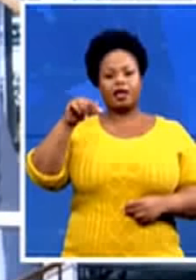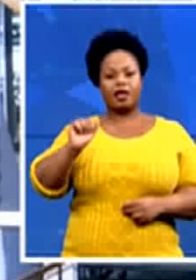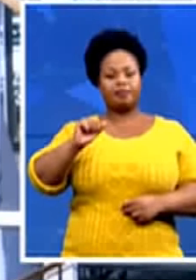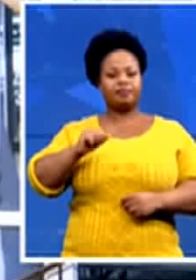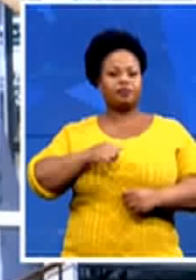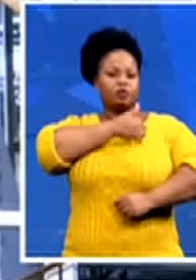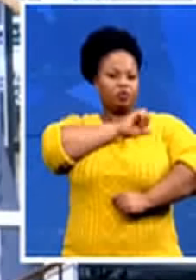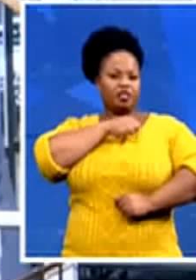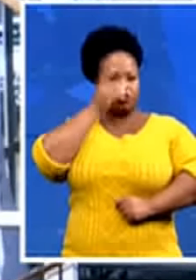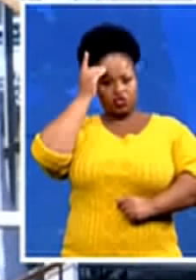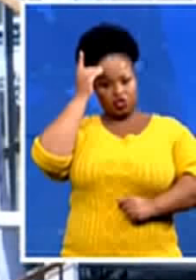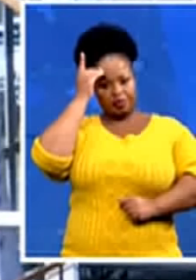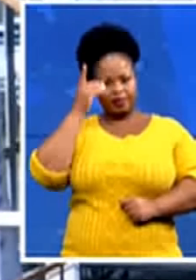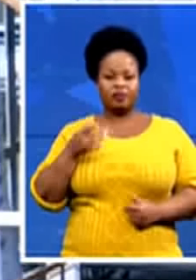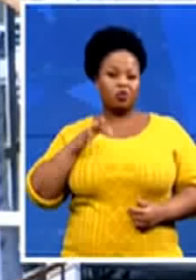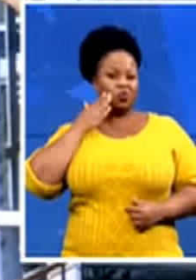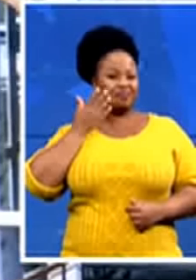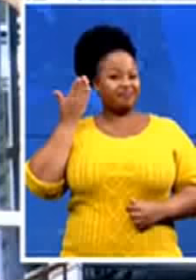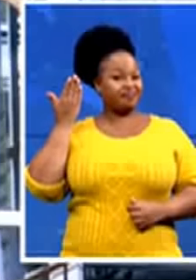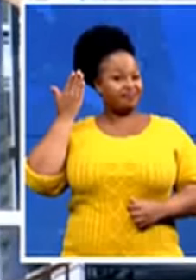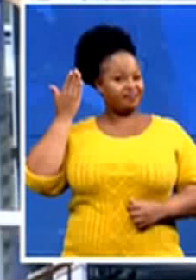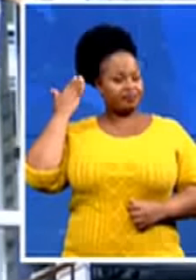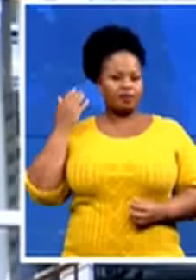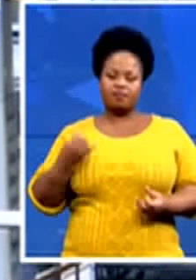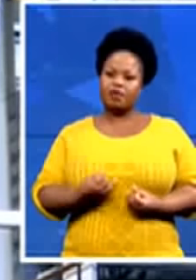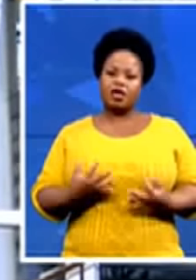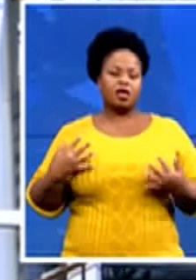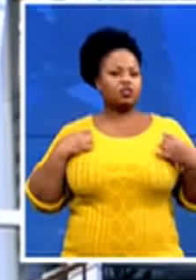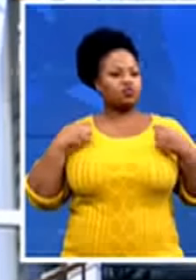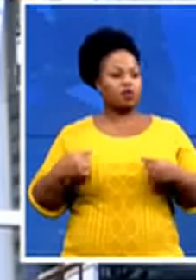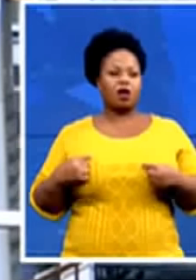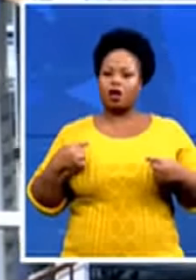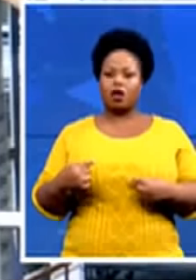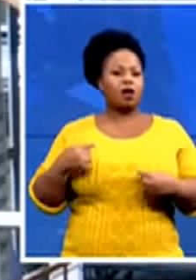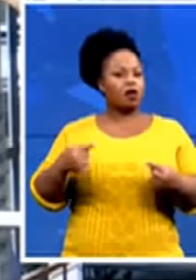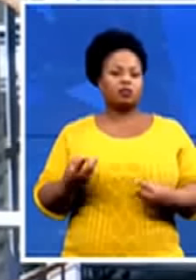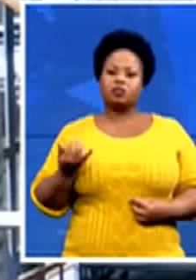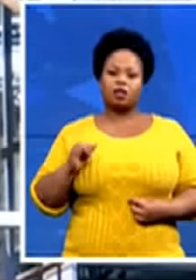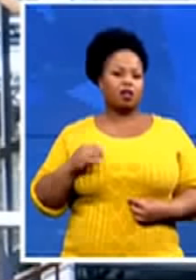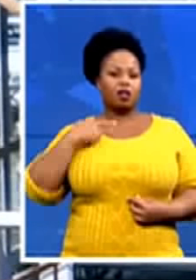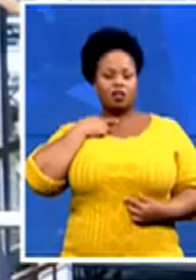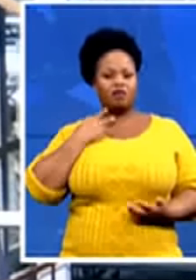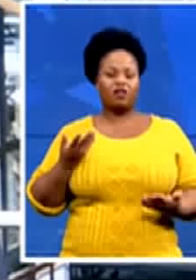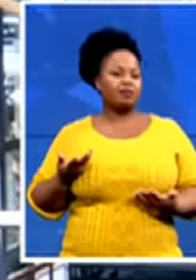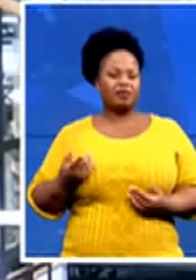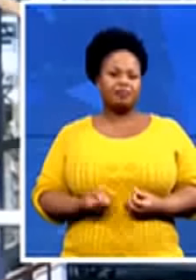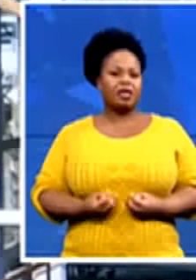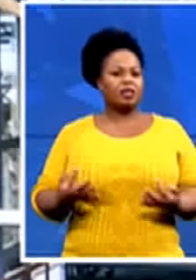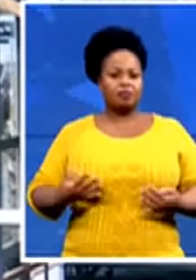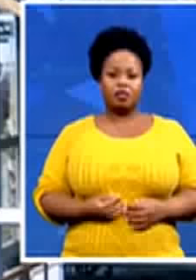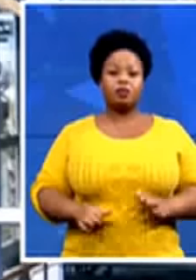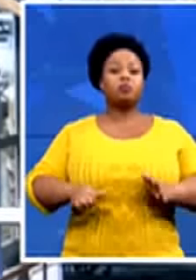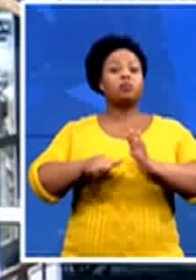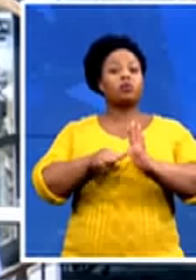past couple of days, many still struggling to come to terms with their loss. But more importantly, those that were very close to